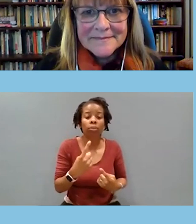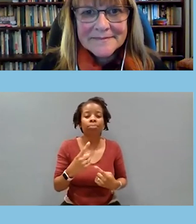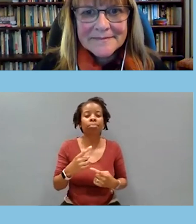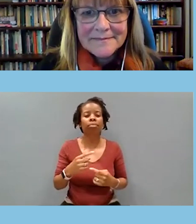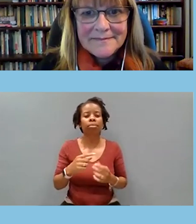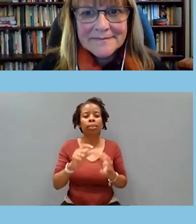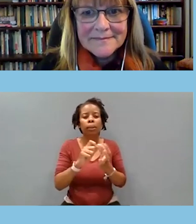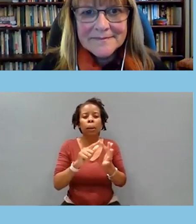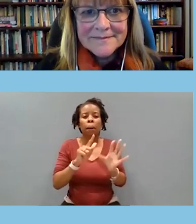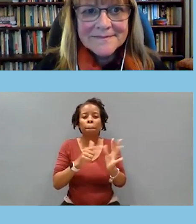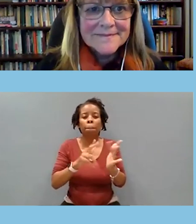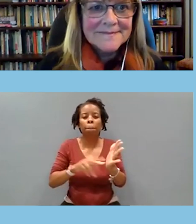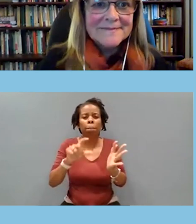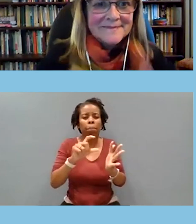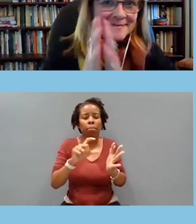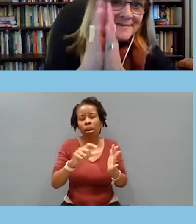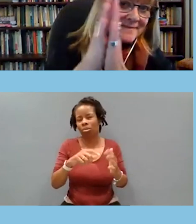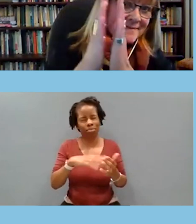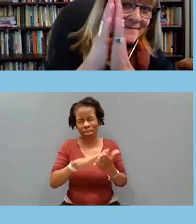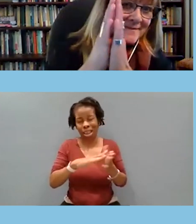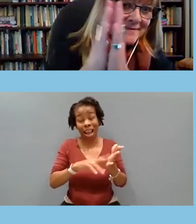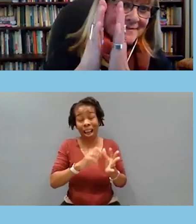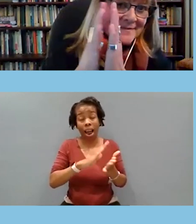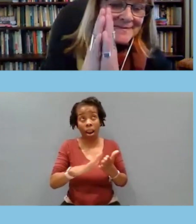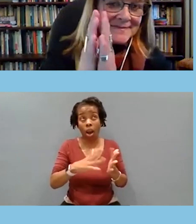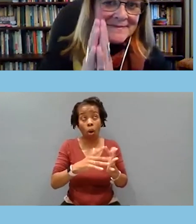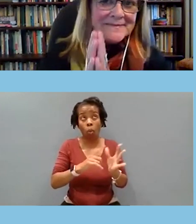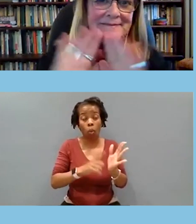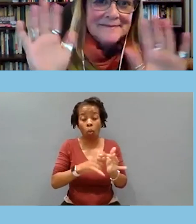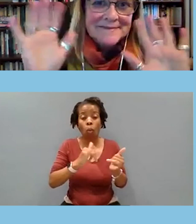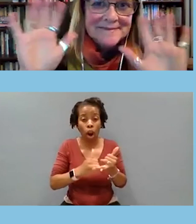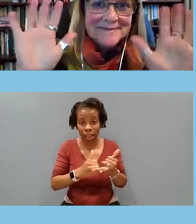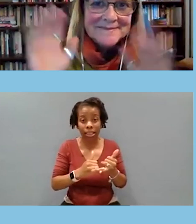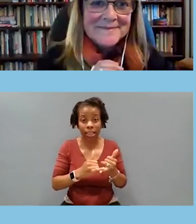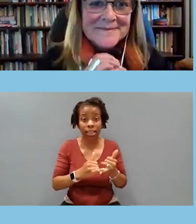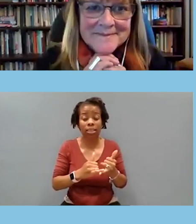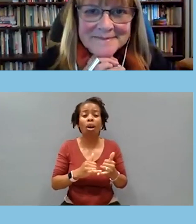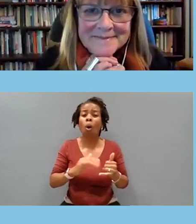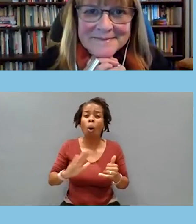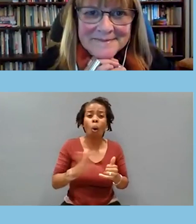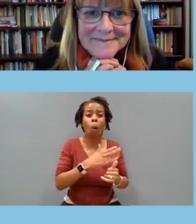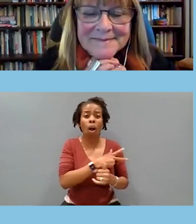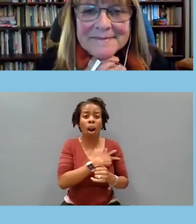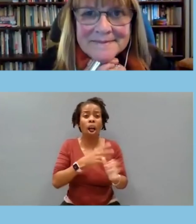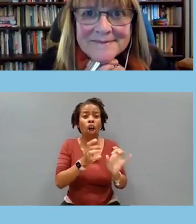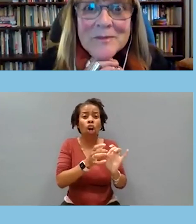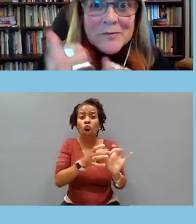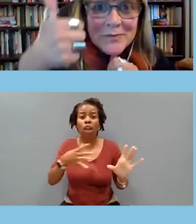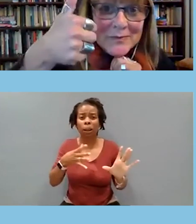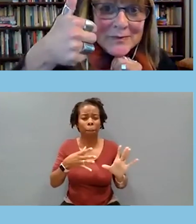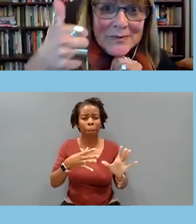Beyond Compare, Hannah Wallace, to thank everyone at Nottingham Contemporary, but especially tonight, Catherine Masters, who's been handling